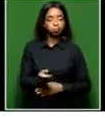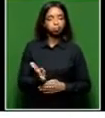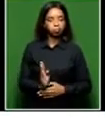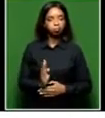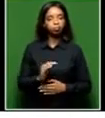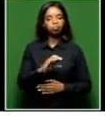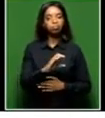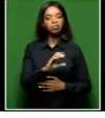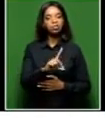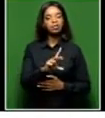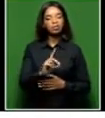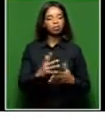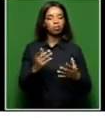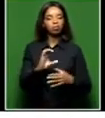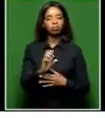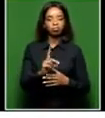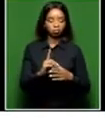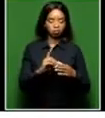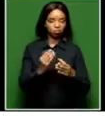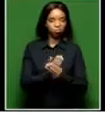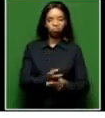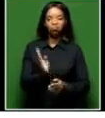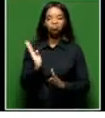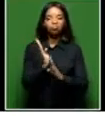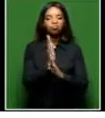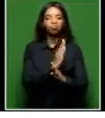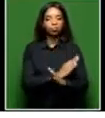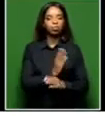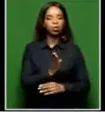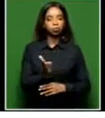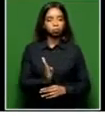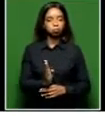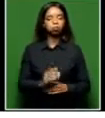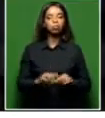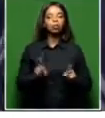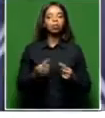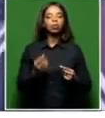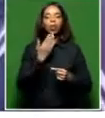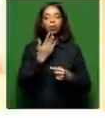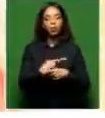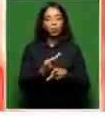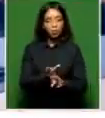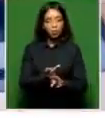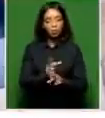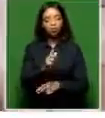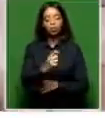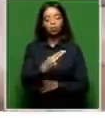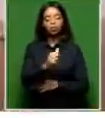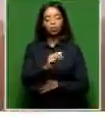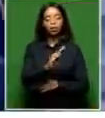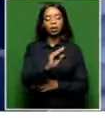so people can go out there and buy it. The song was produced by Taboranga Katripuchi, all the way from